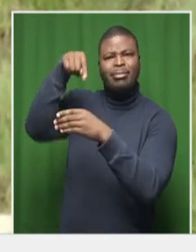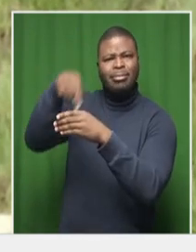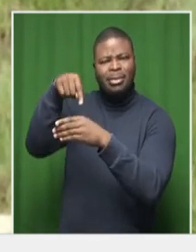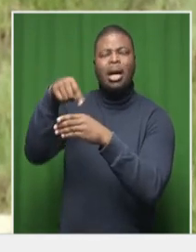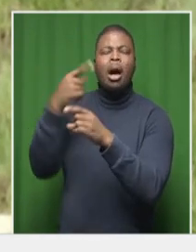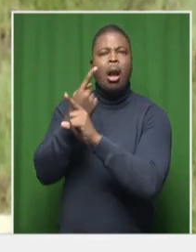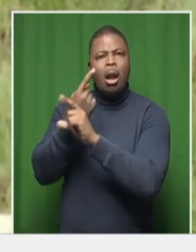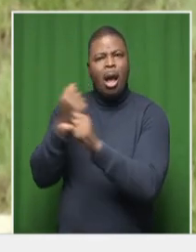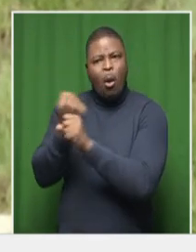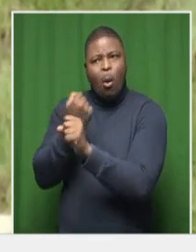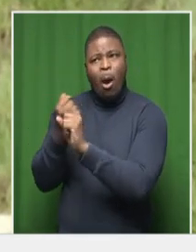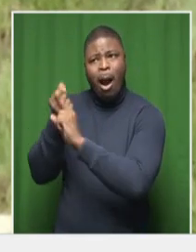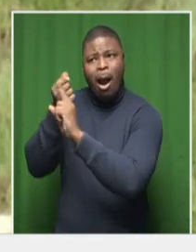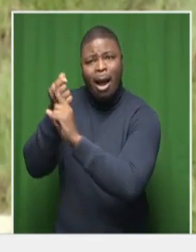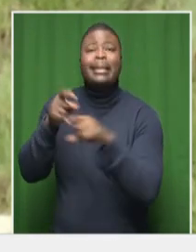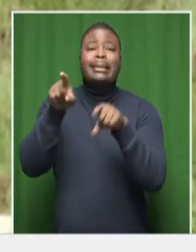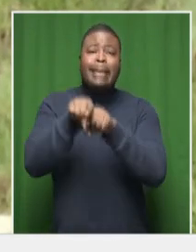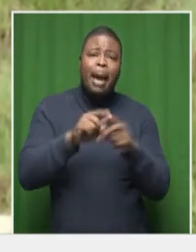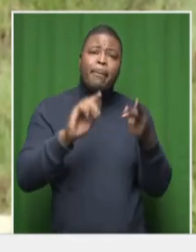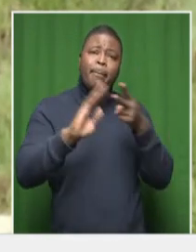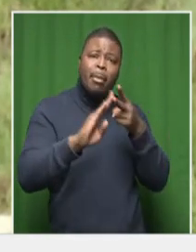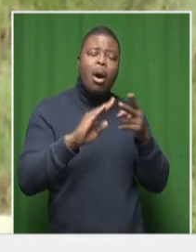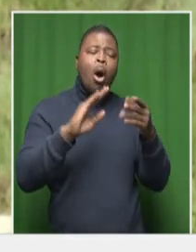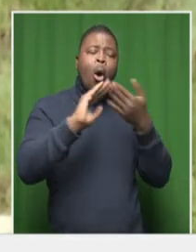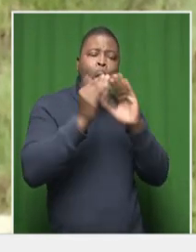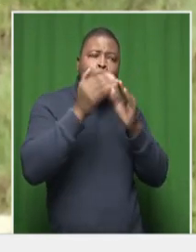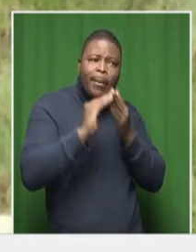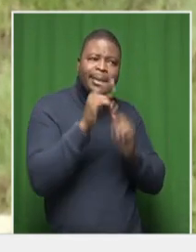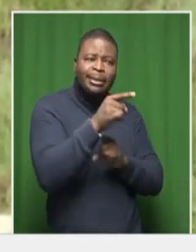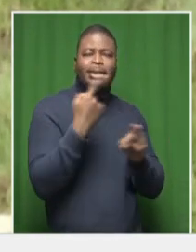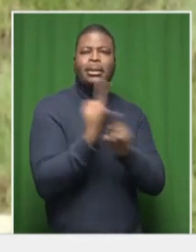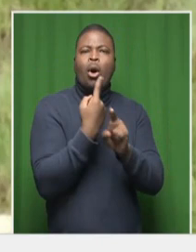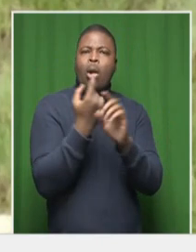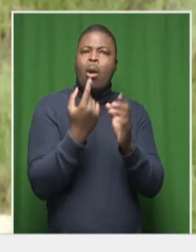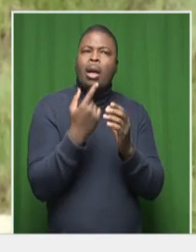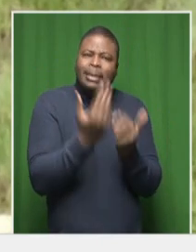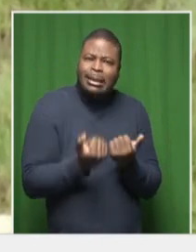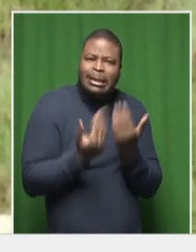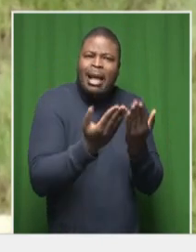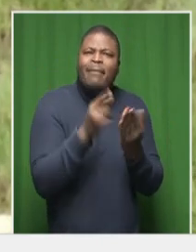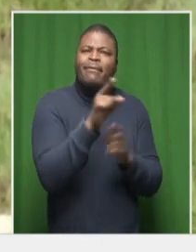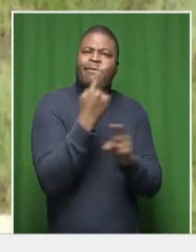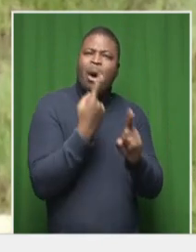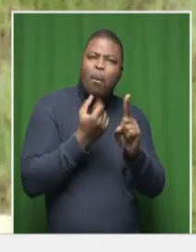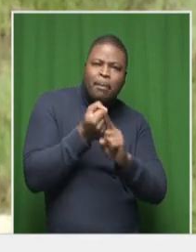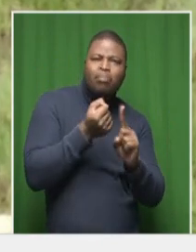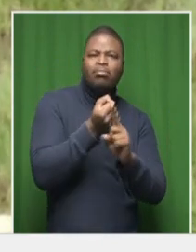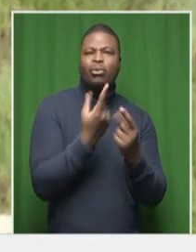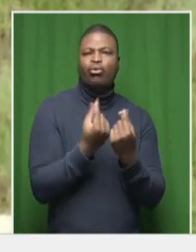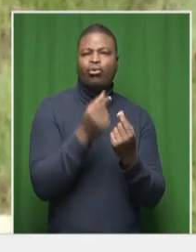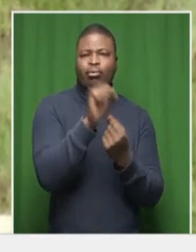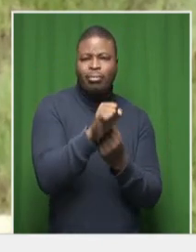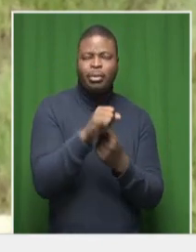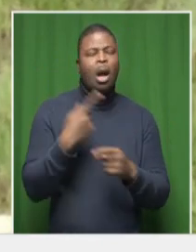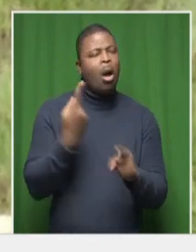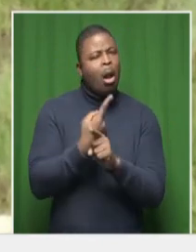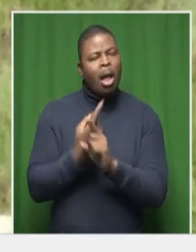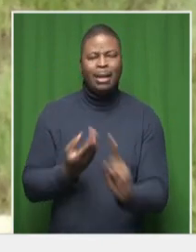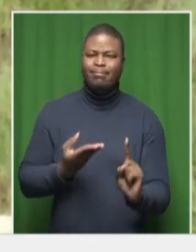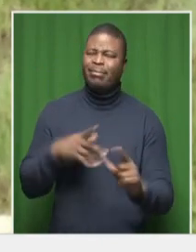and also in the community he served. He really enjoyed working